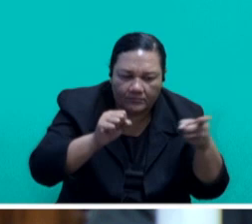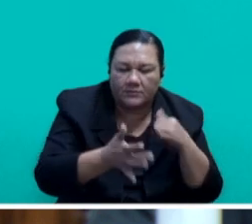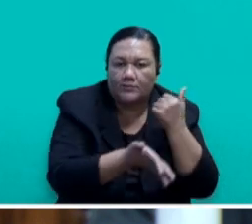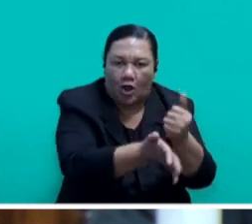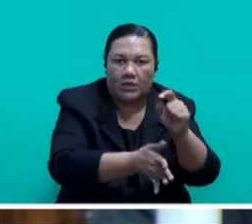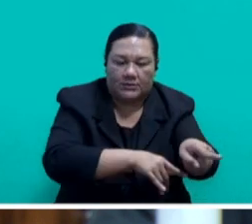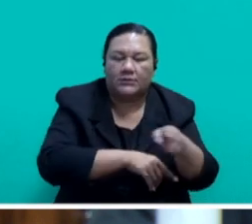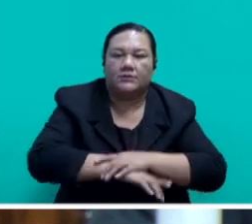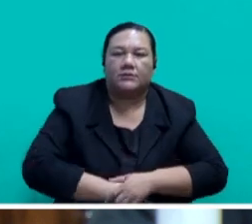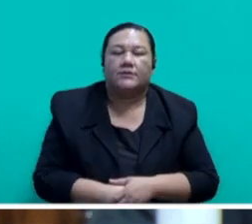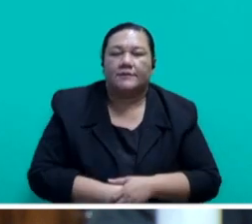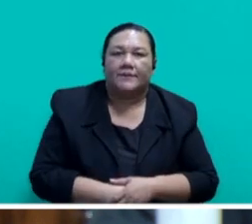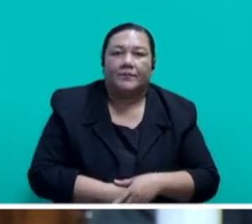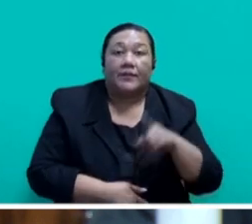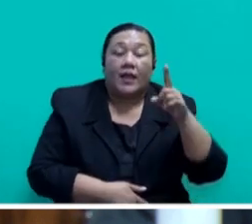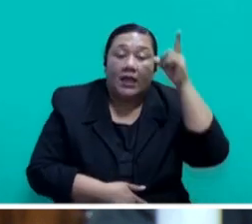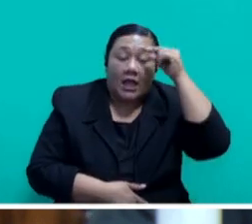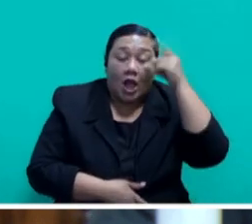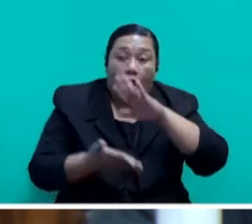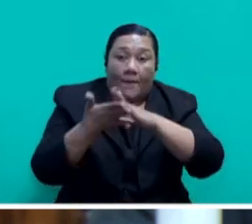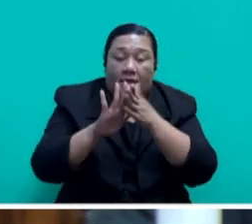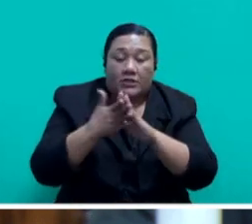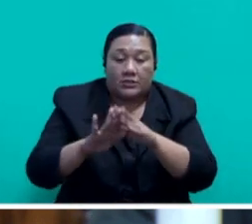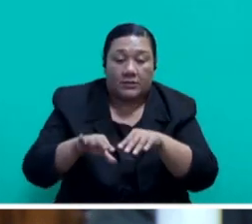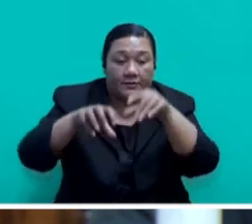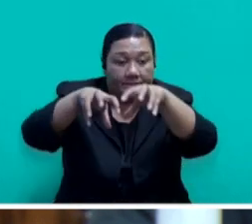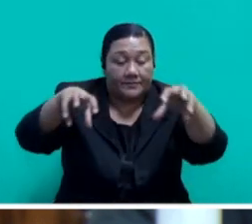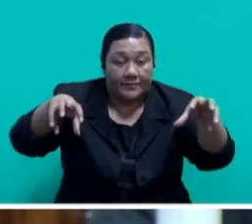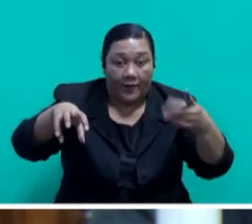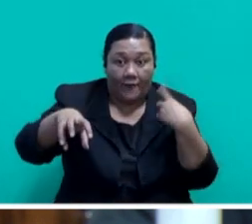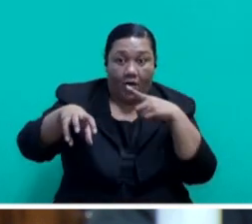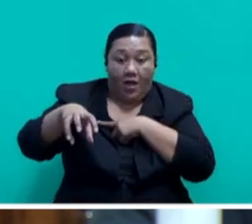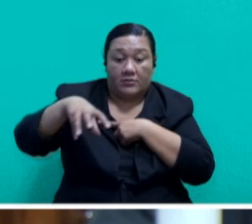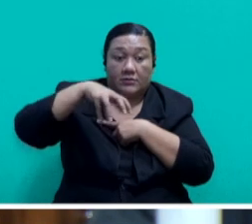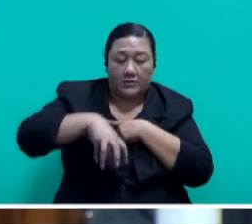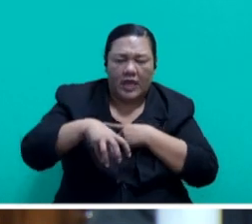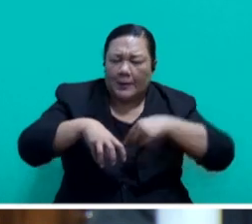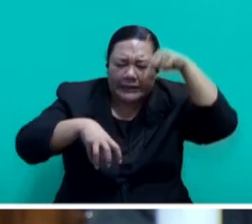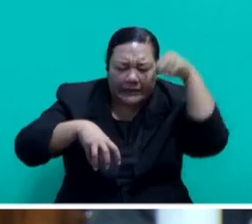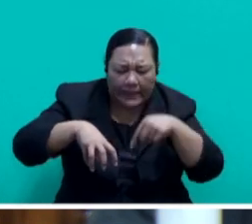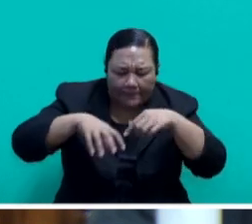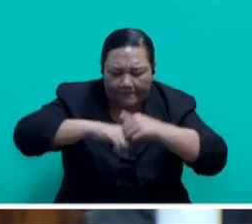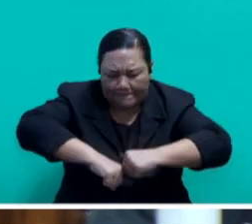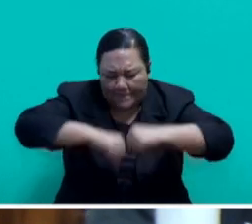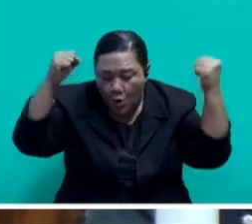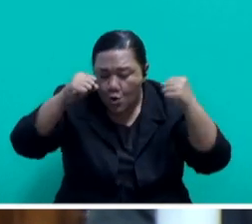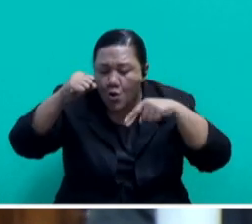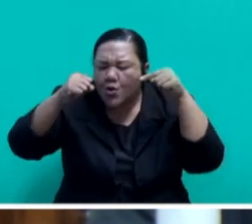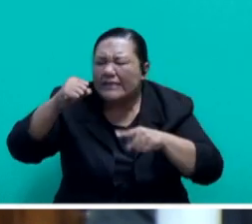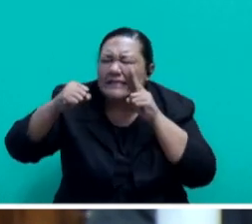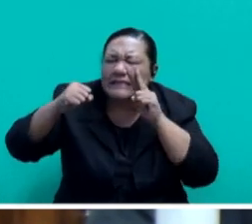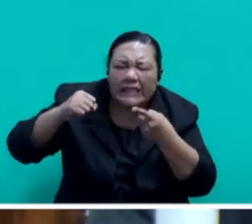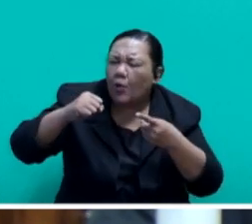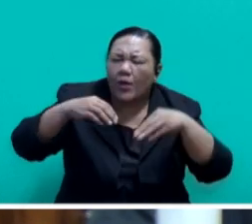By providing targeted support for the Itoke community, we aim to address the deep-rooted issue of poverty. We